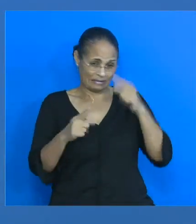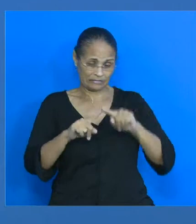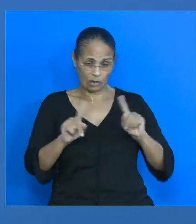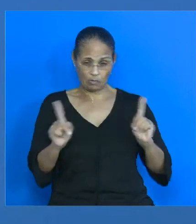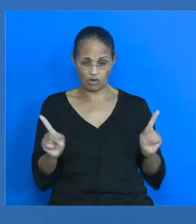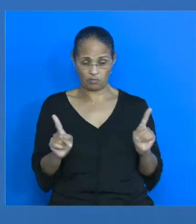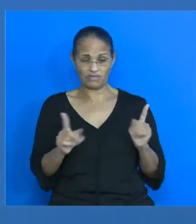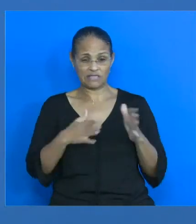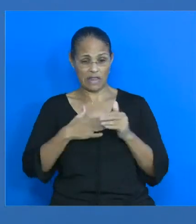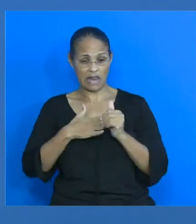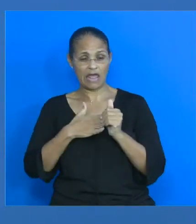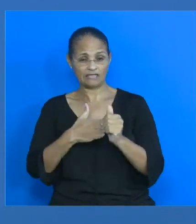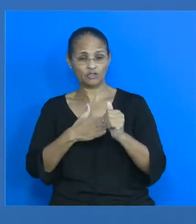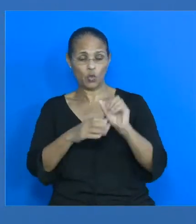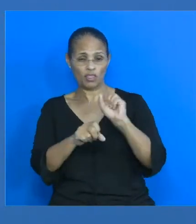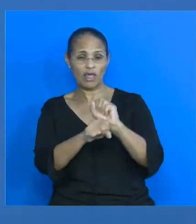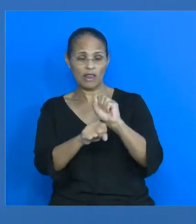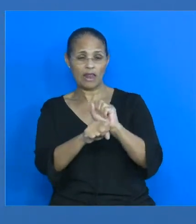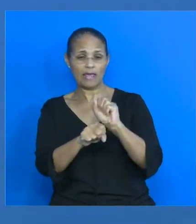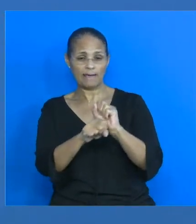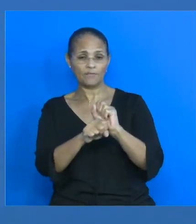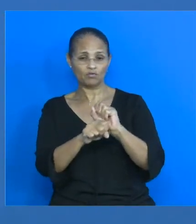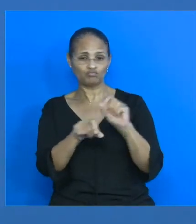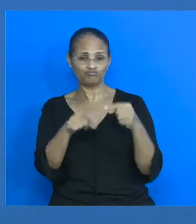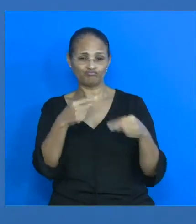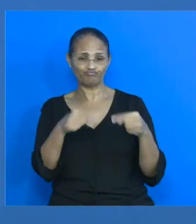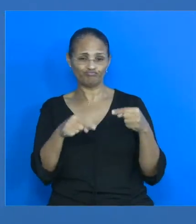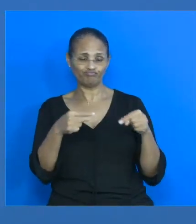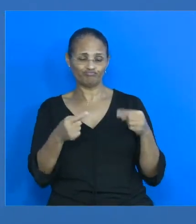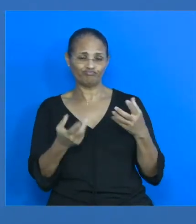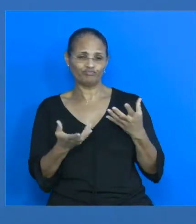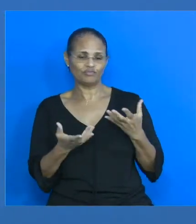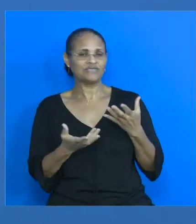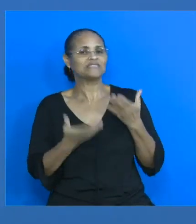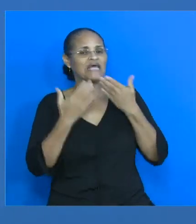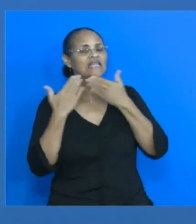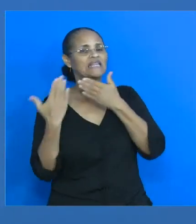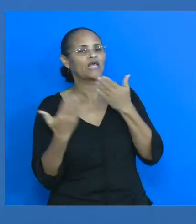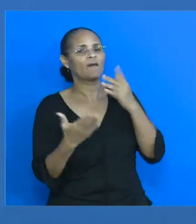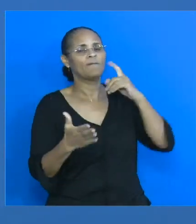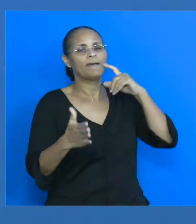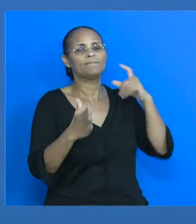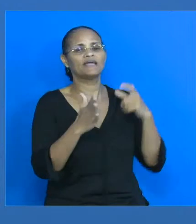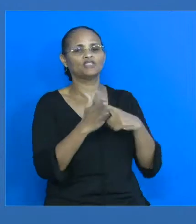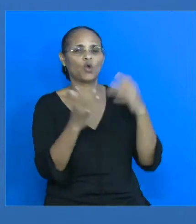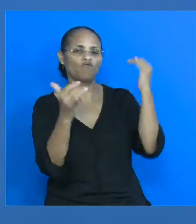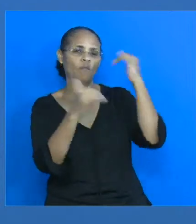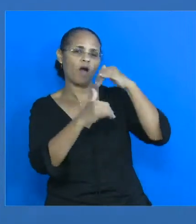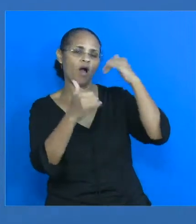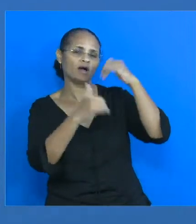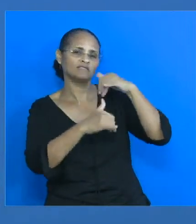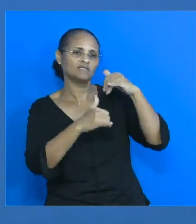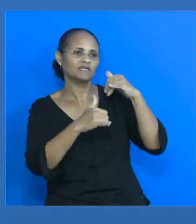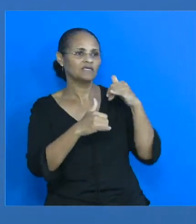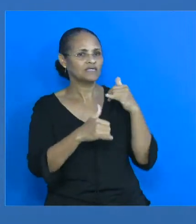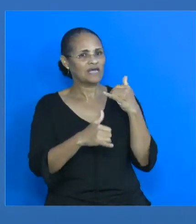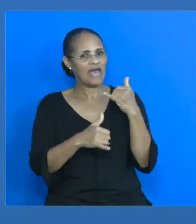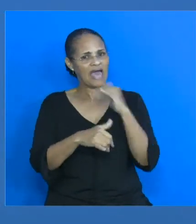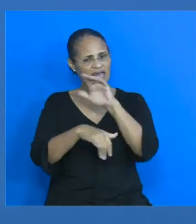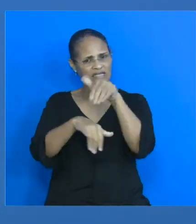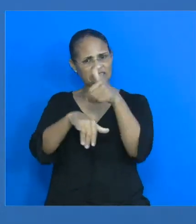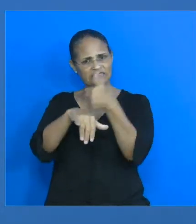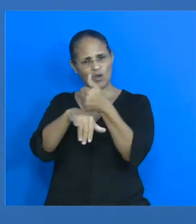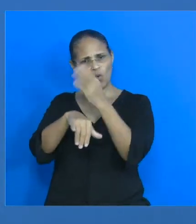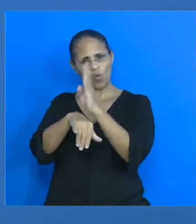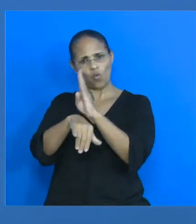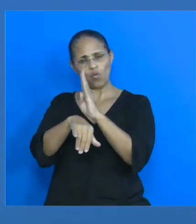to this labor dispute. Thank you. And let's talk about, you made mention of bars and No problem, establishments. Word